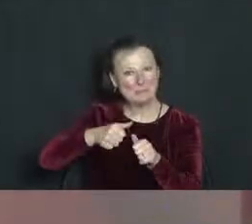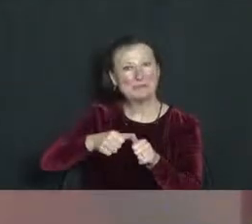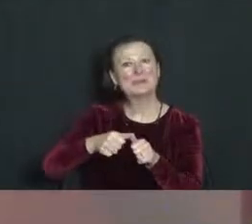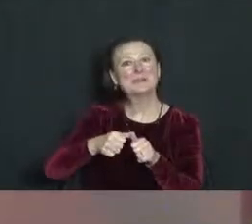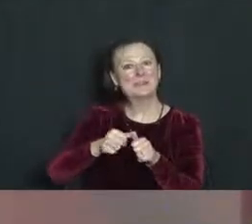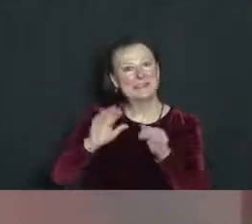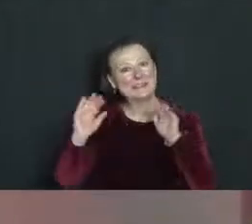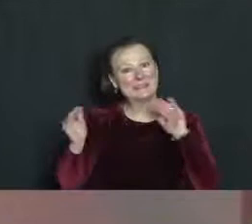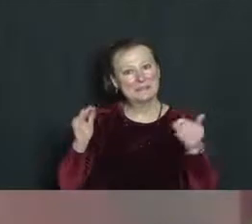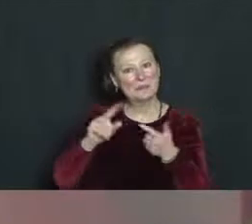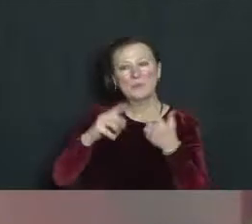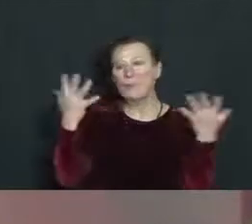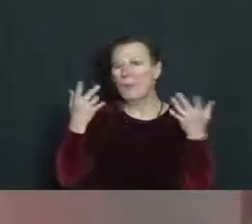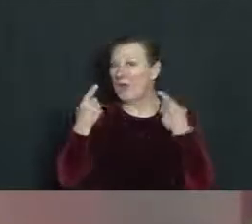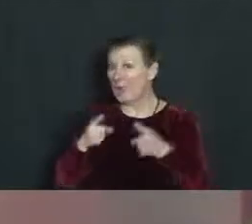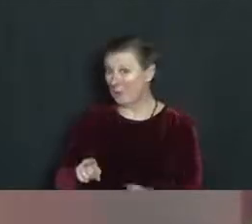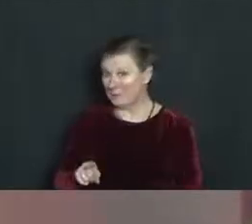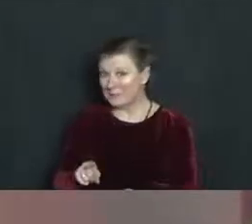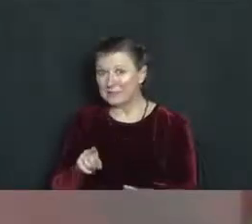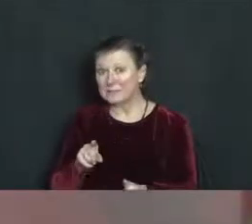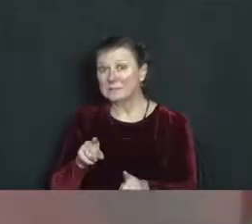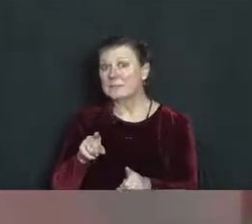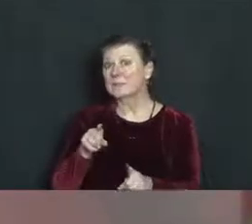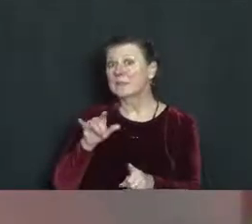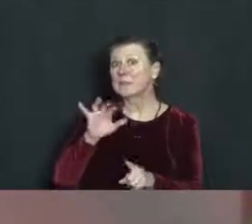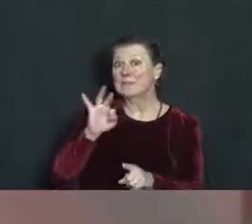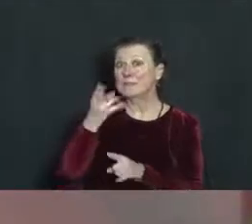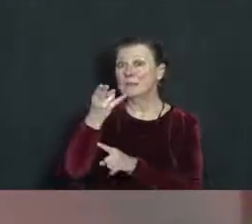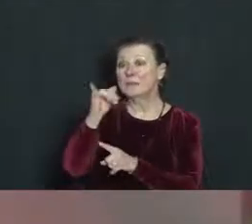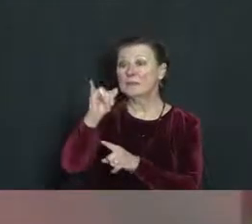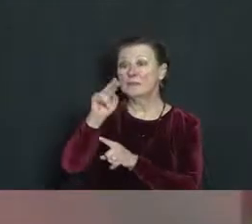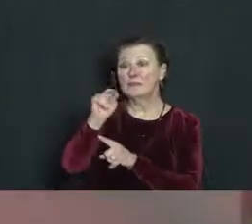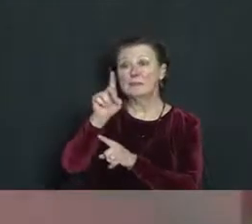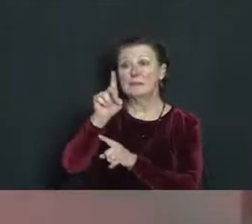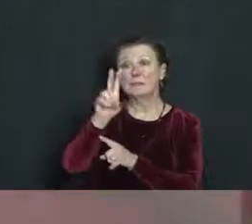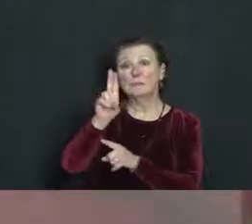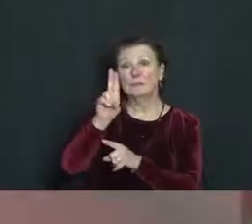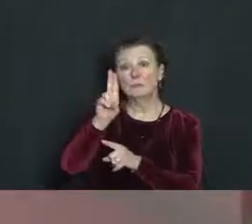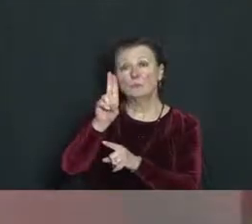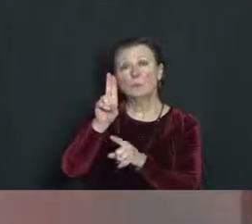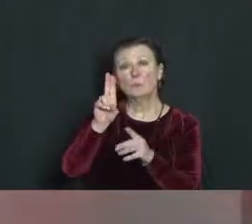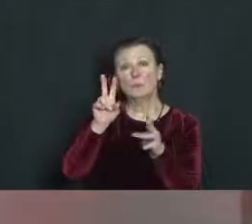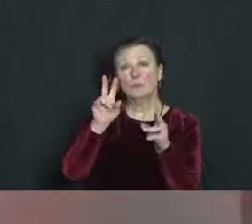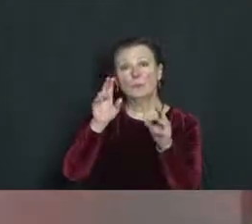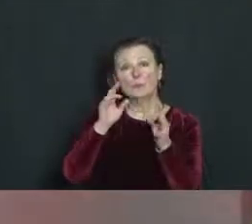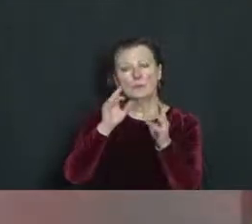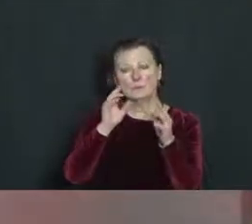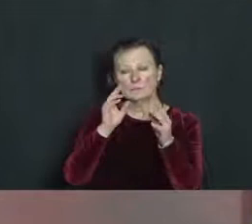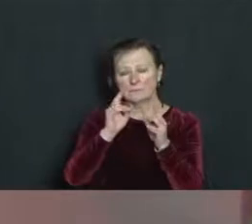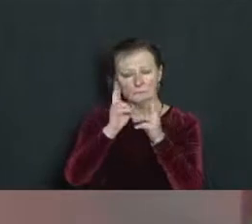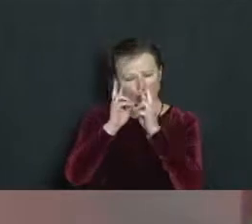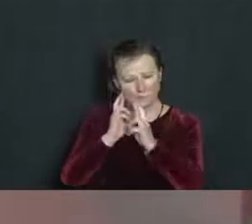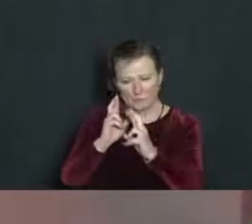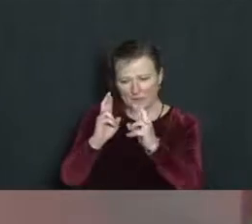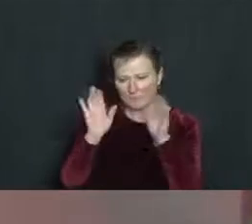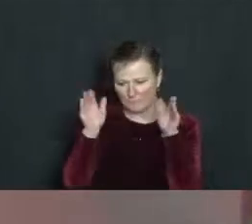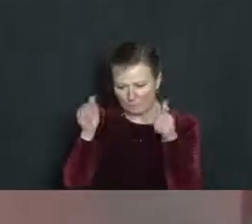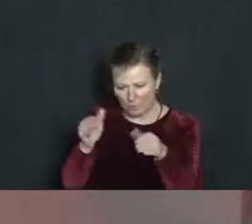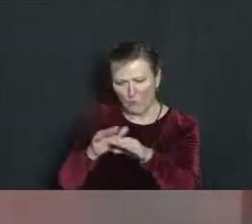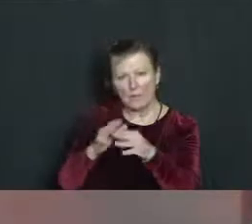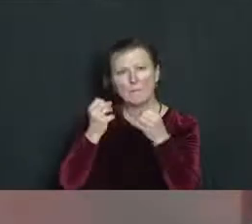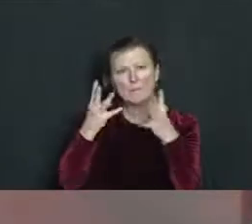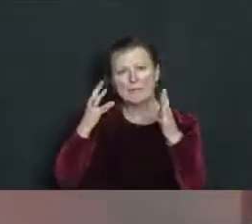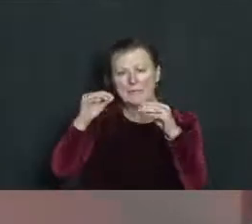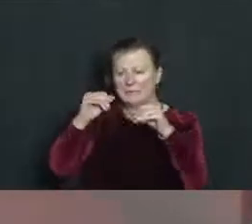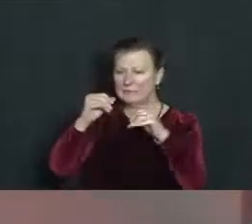similar to what happens maybe when a Hindu devotee reverently focuses on one of that tradition's many images